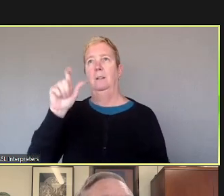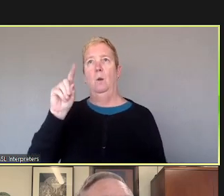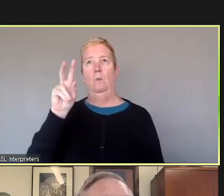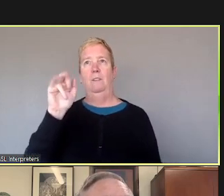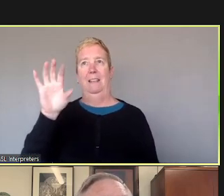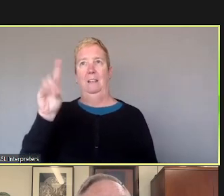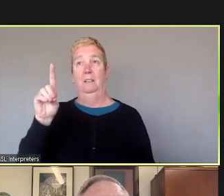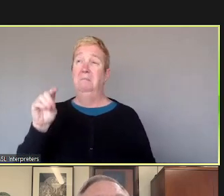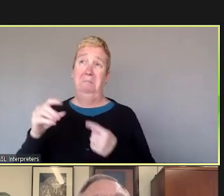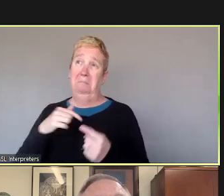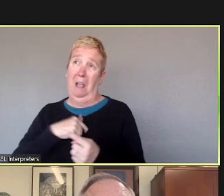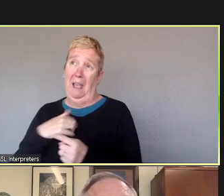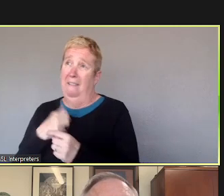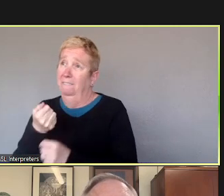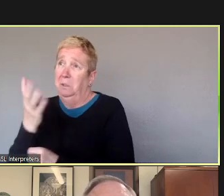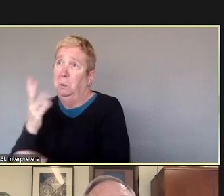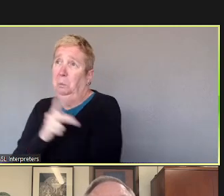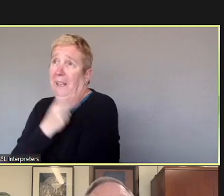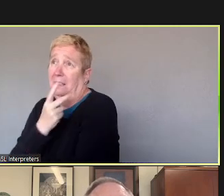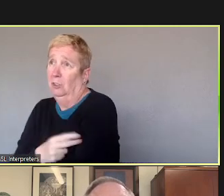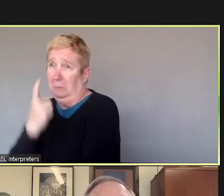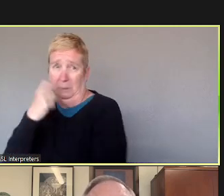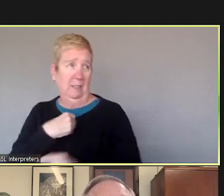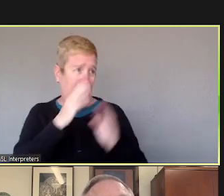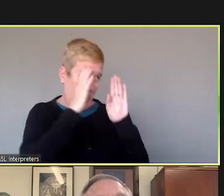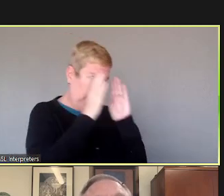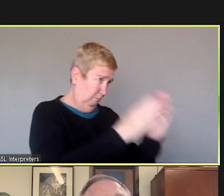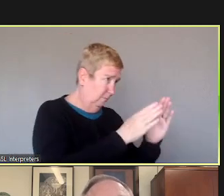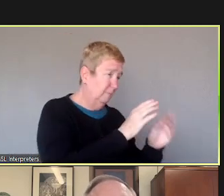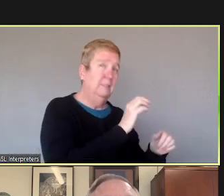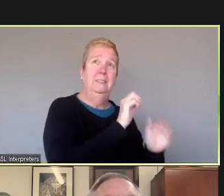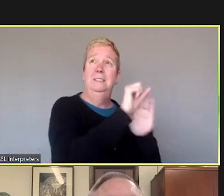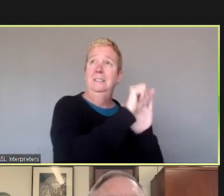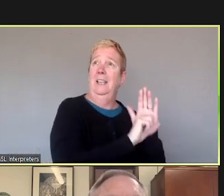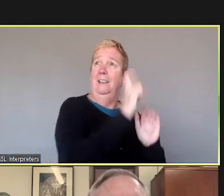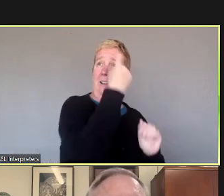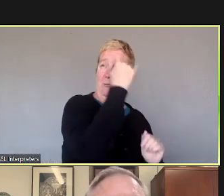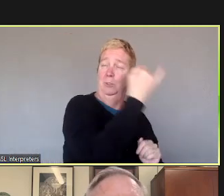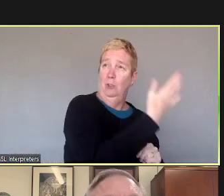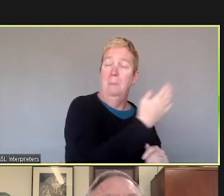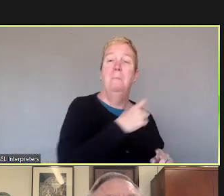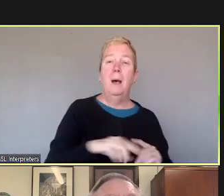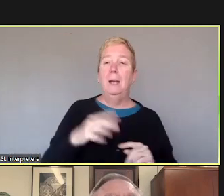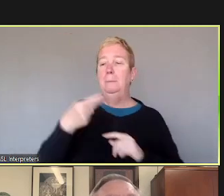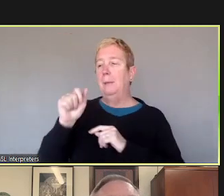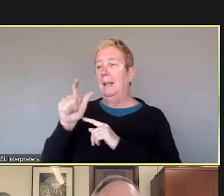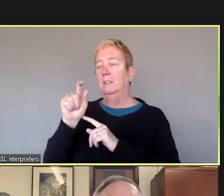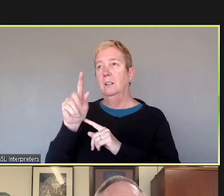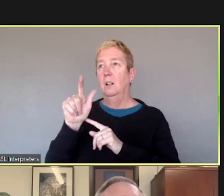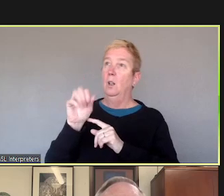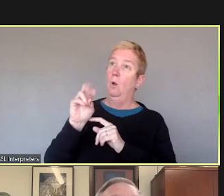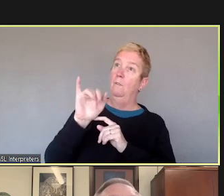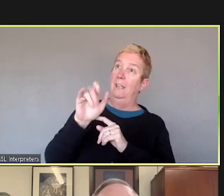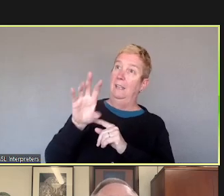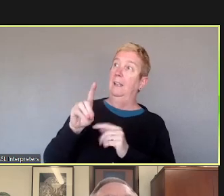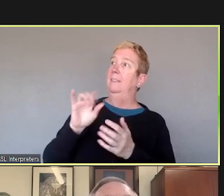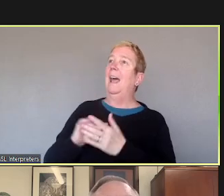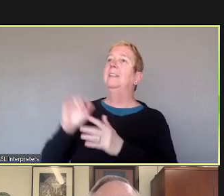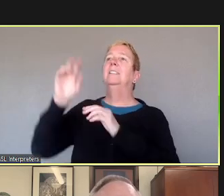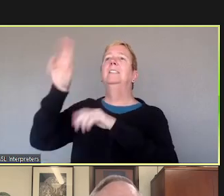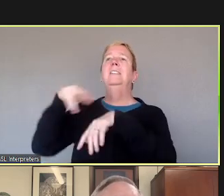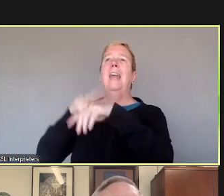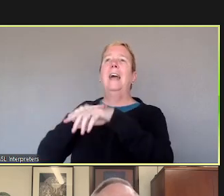at state government. It's best with Paxlovid. It's the National Institutes of Health. That's the tier 1, the